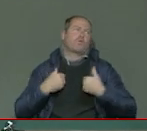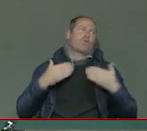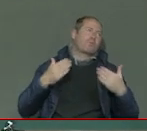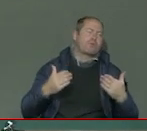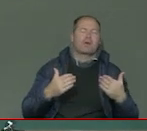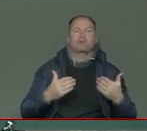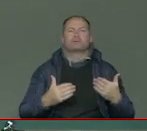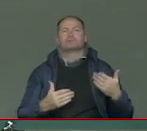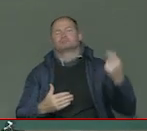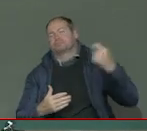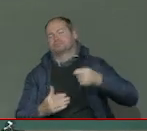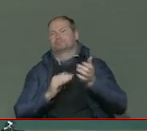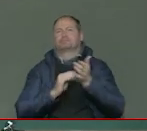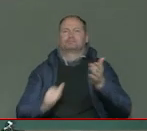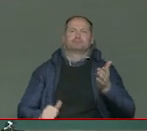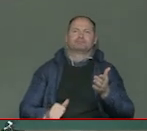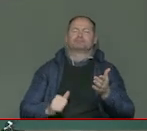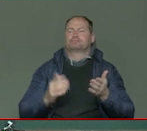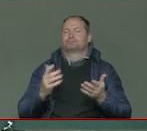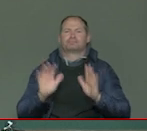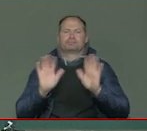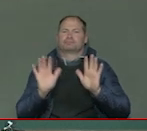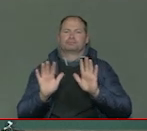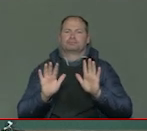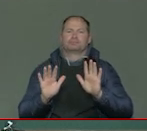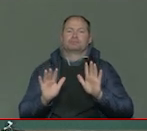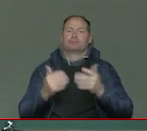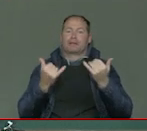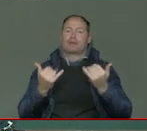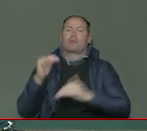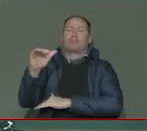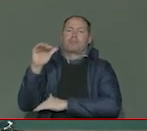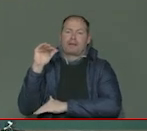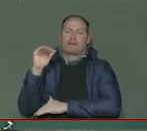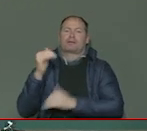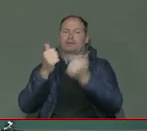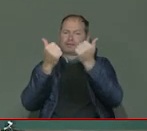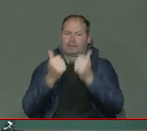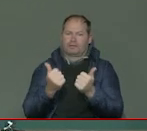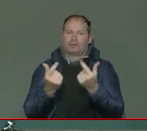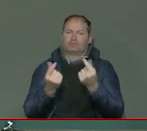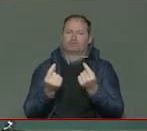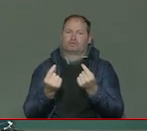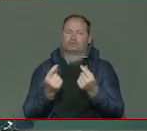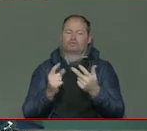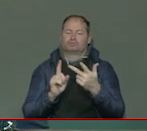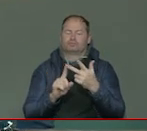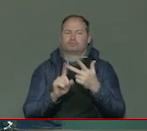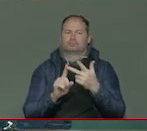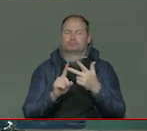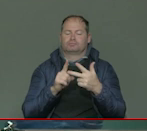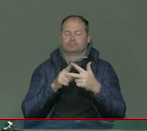minus payments. You do your bank account. All right? And the third thing is the